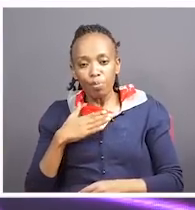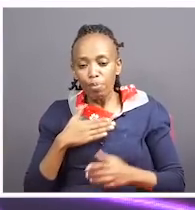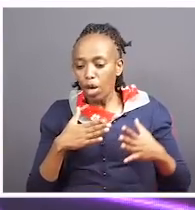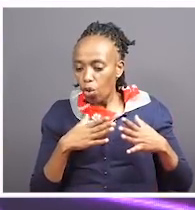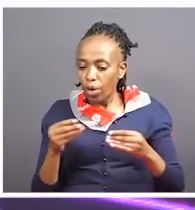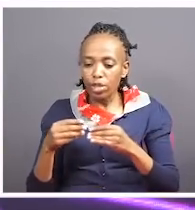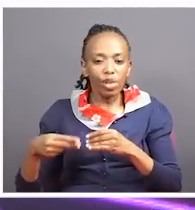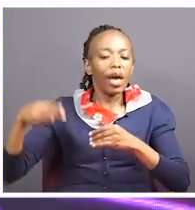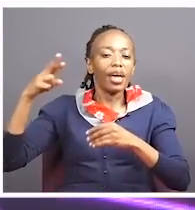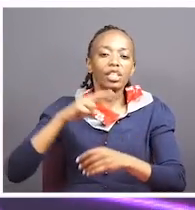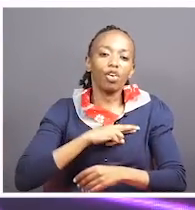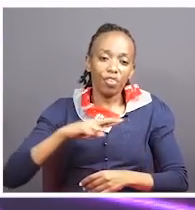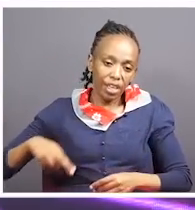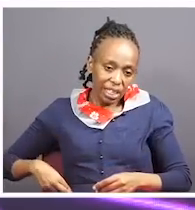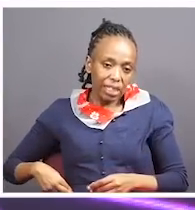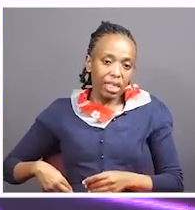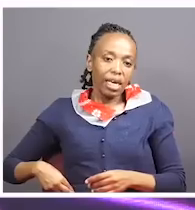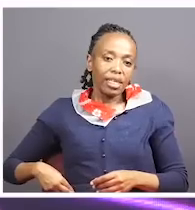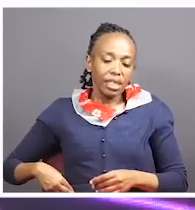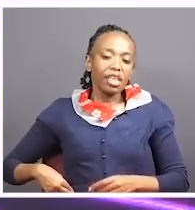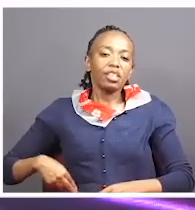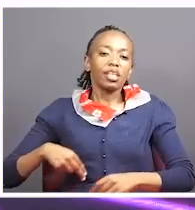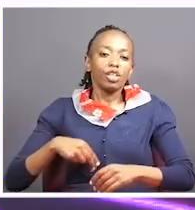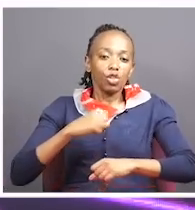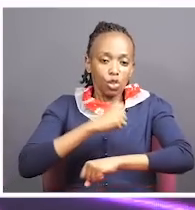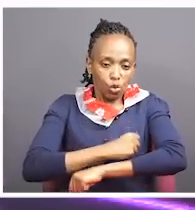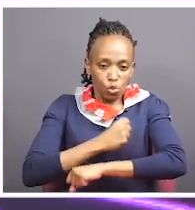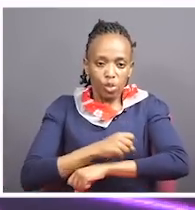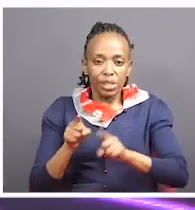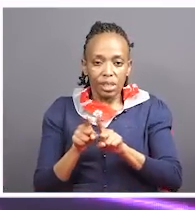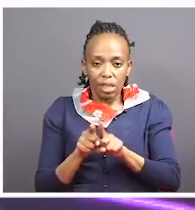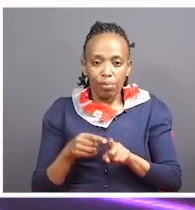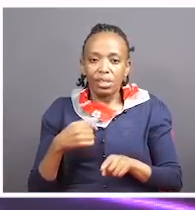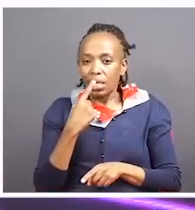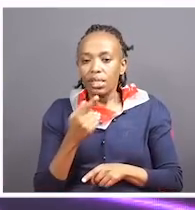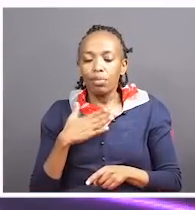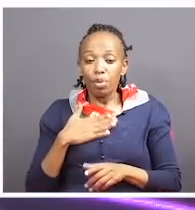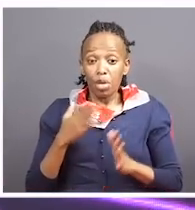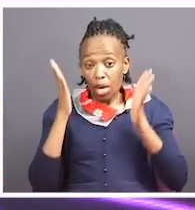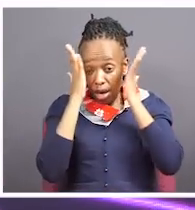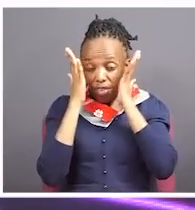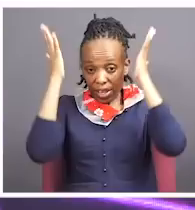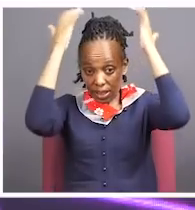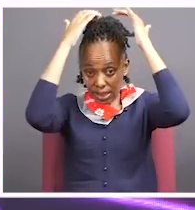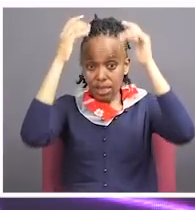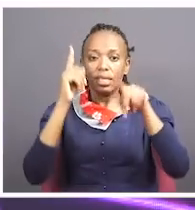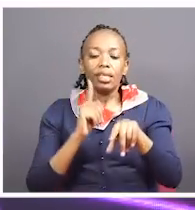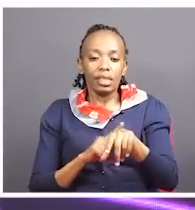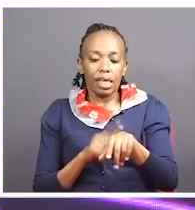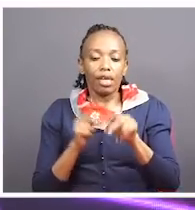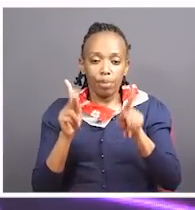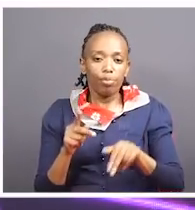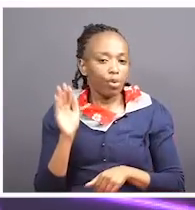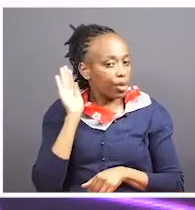highest also of the religious ranking of his day. He says, I am a Pharisee. Now, when some